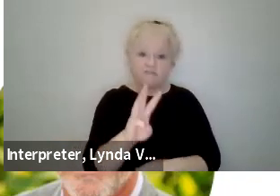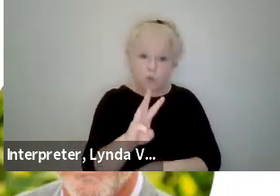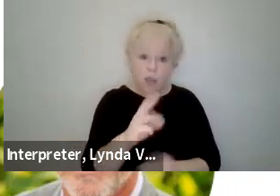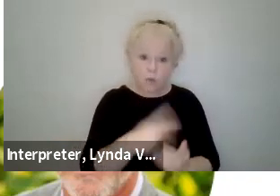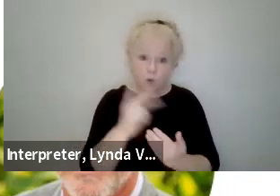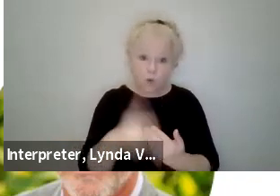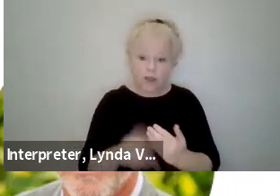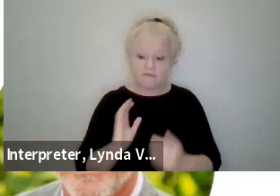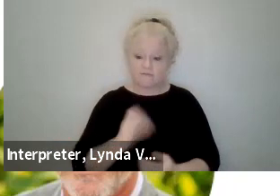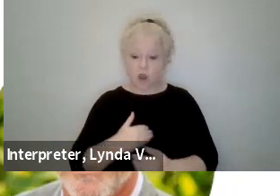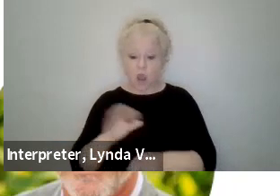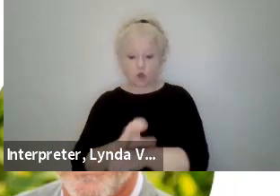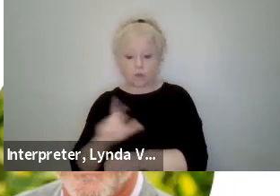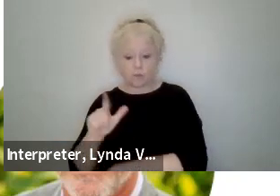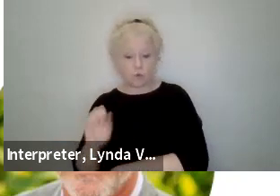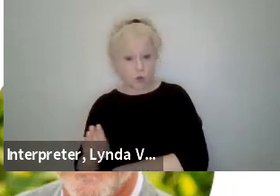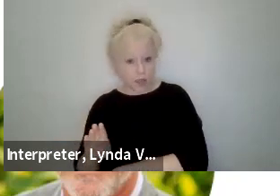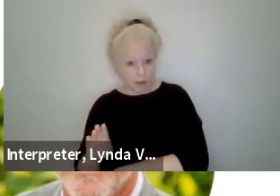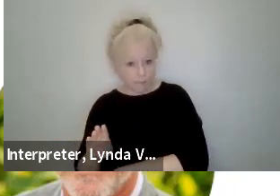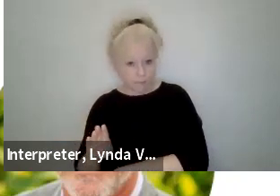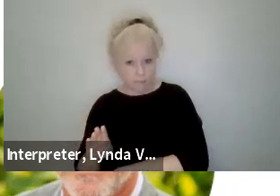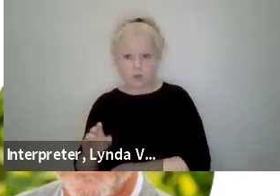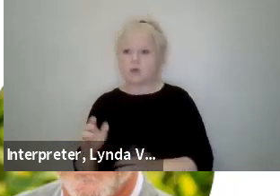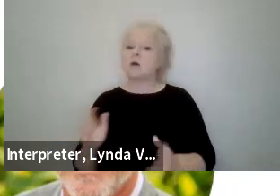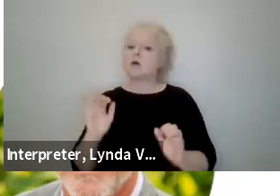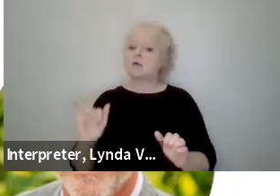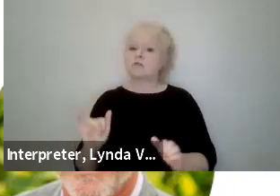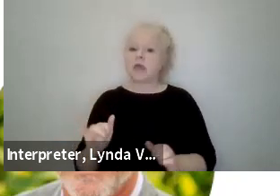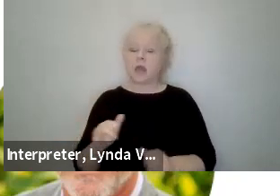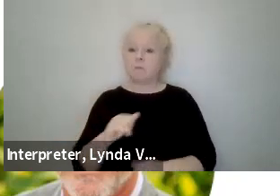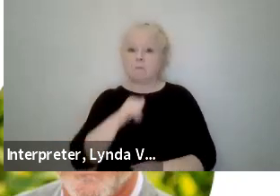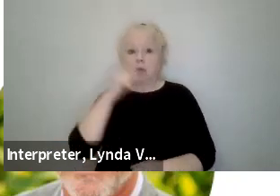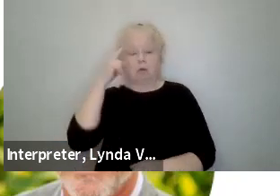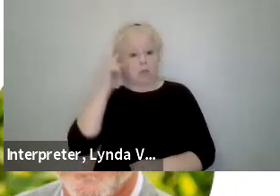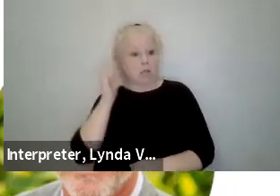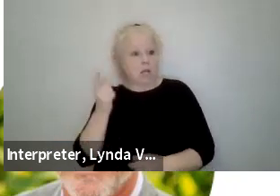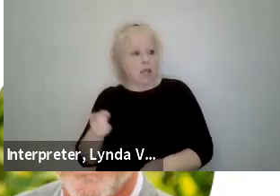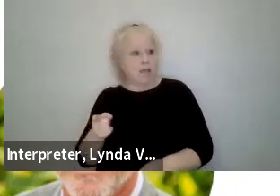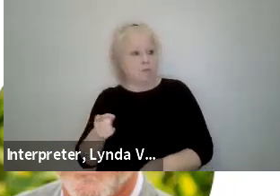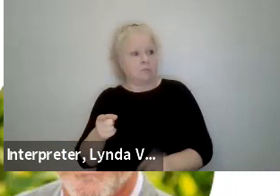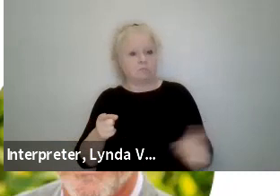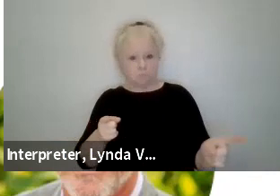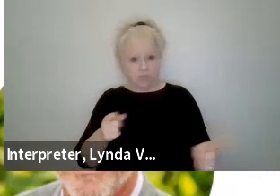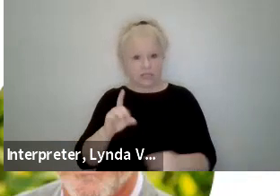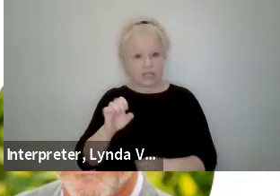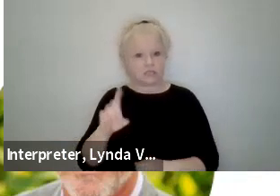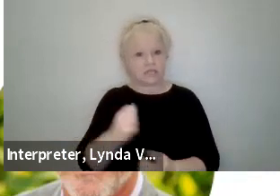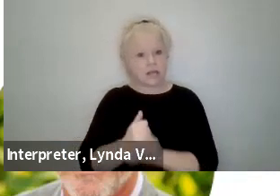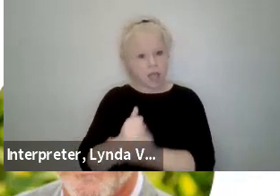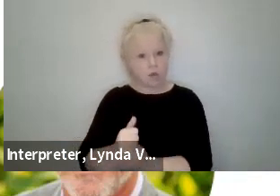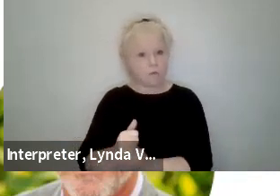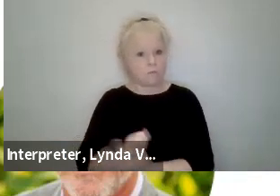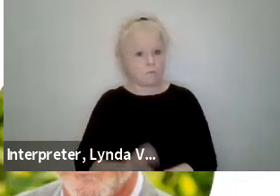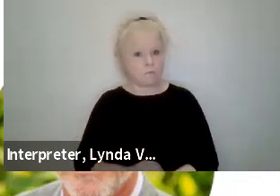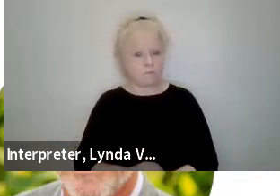for our computer lab. So that was something that we actually did not anticipate originally, but they were able to help us there. And